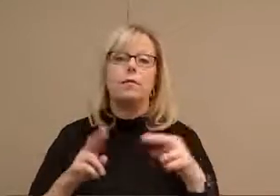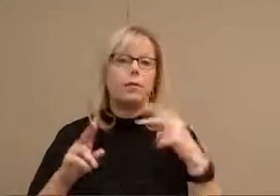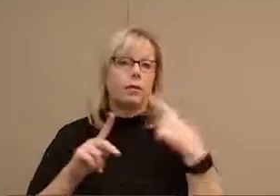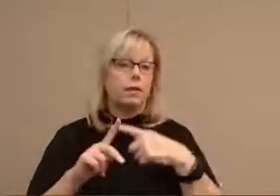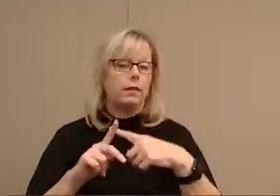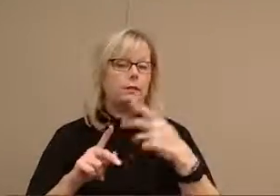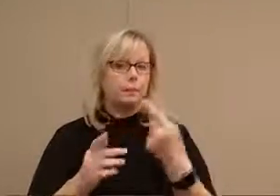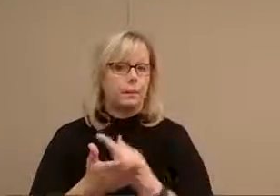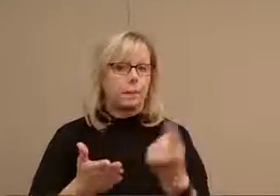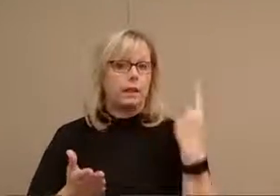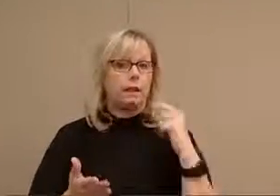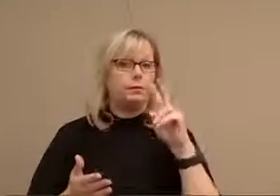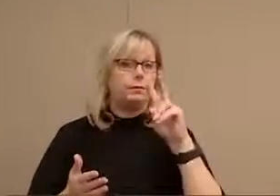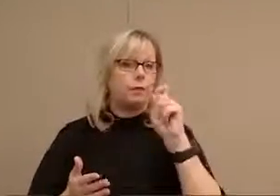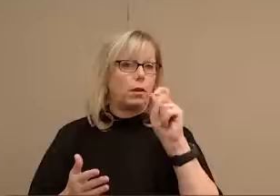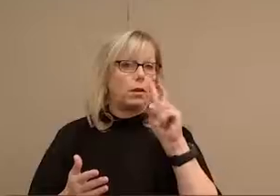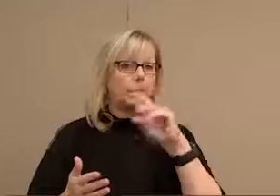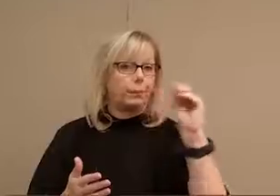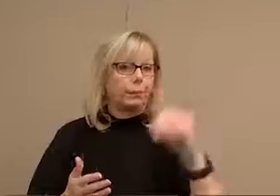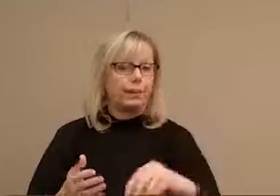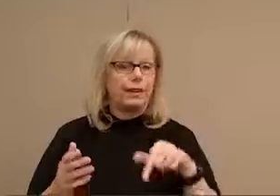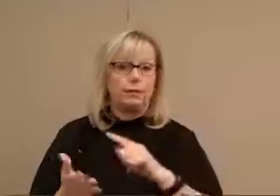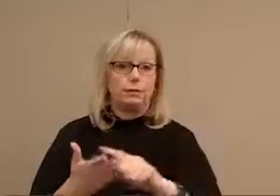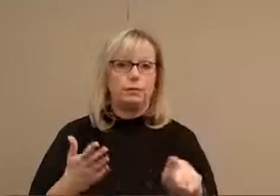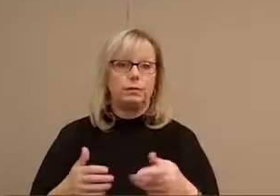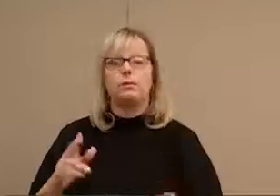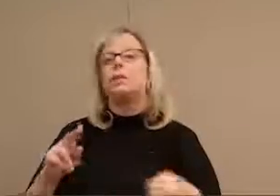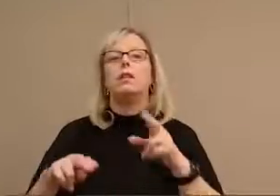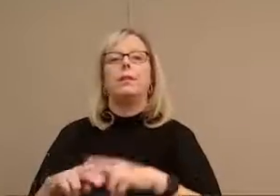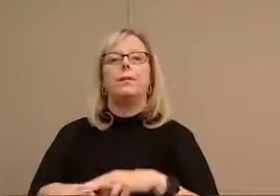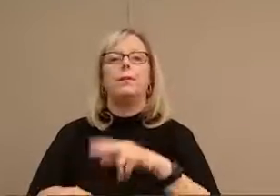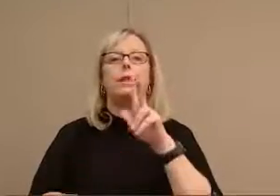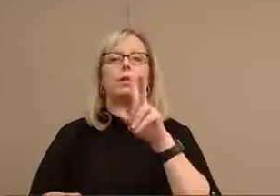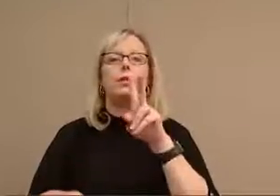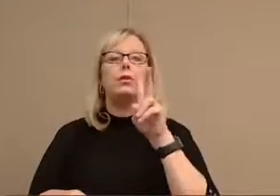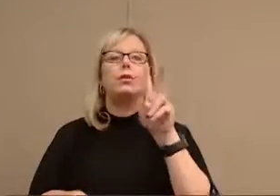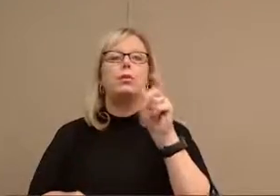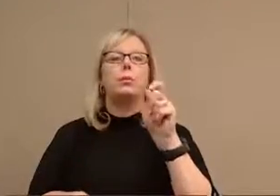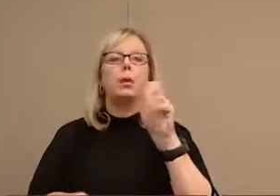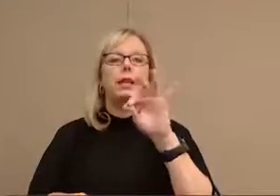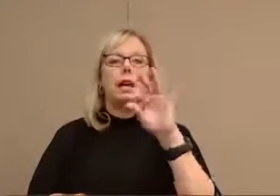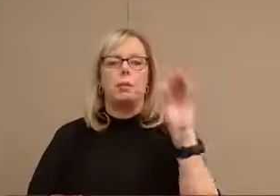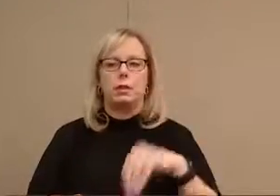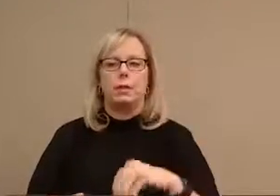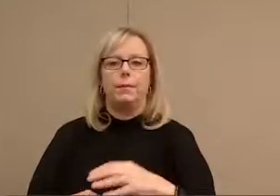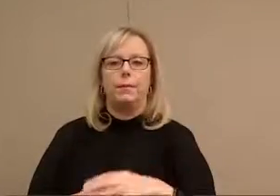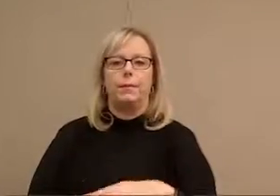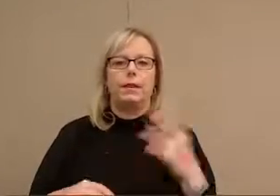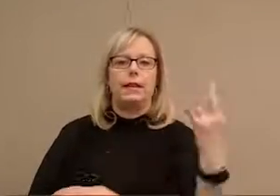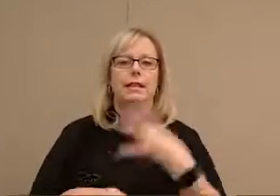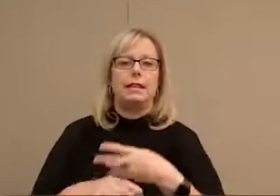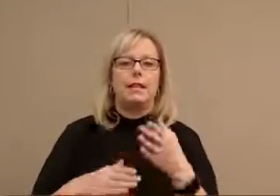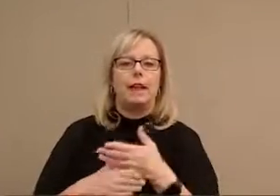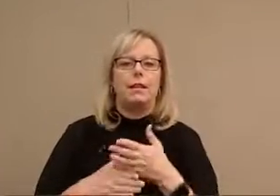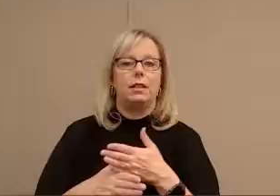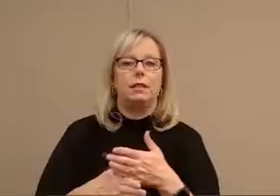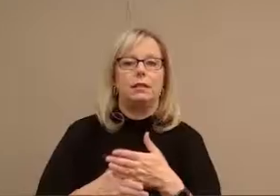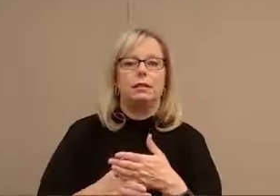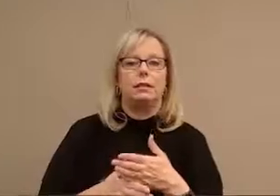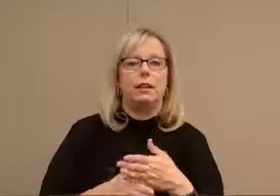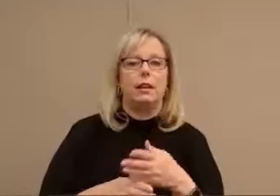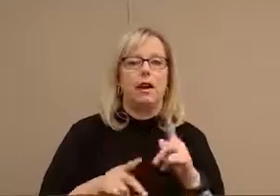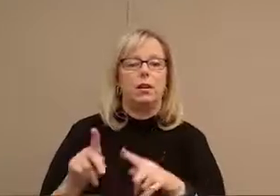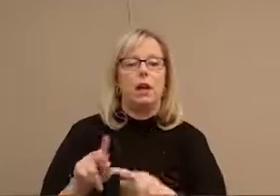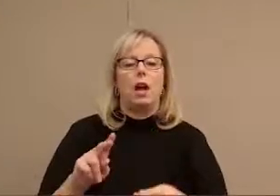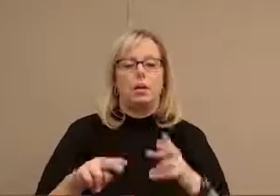positivity last week was 2.2%. This week we're up to 2.9%. And the 7-day rolling average also